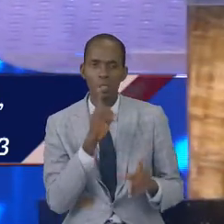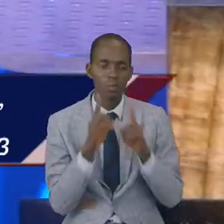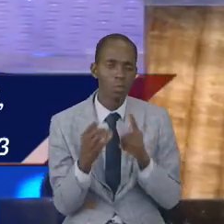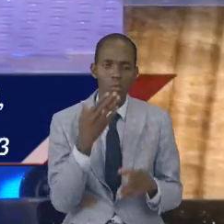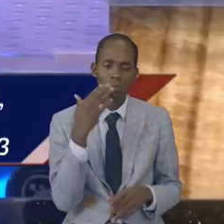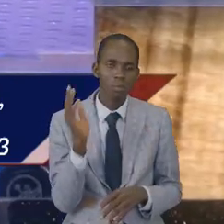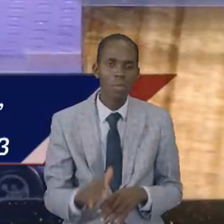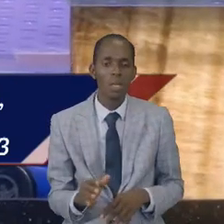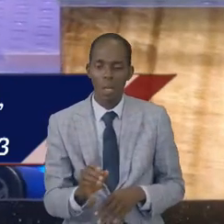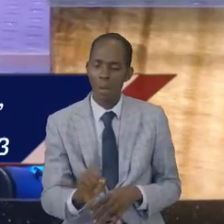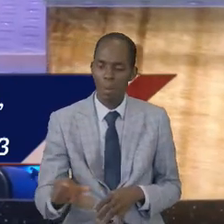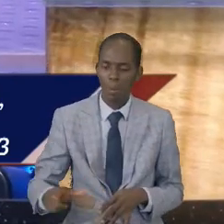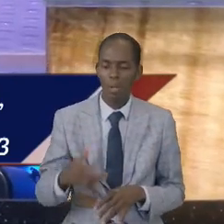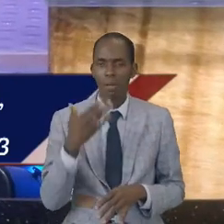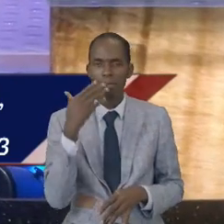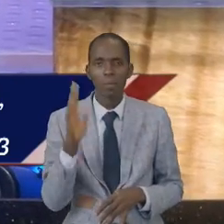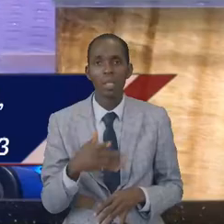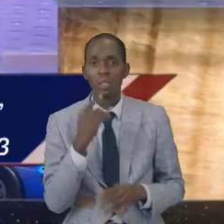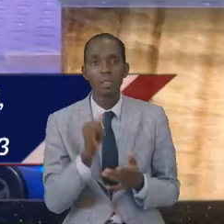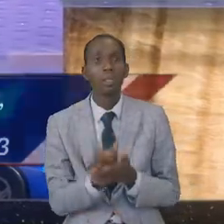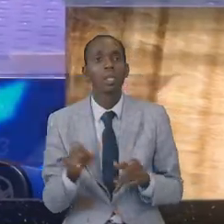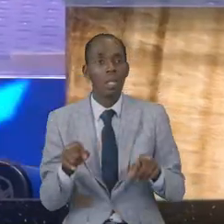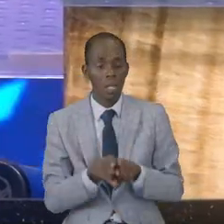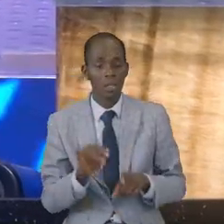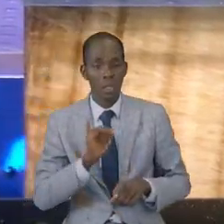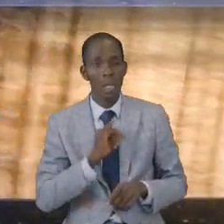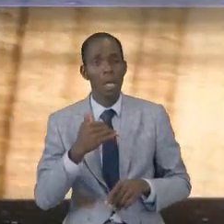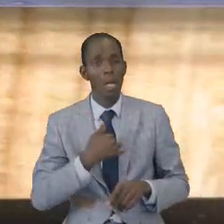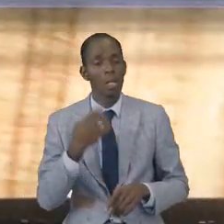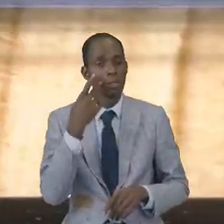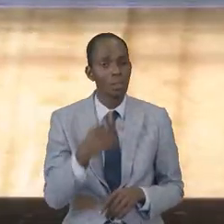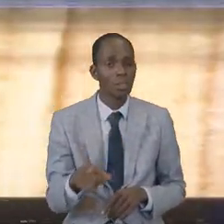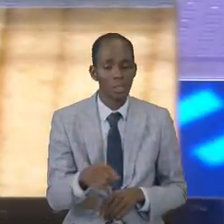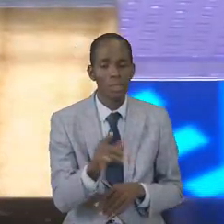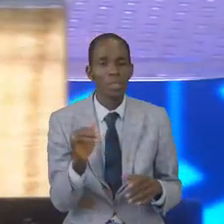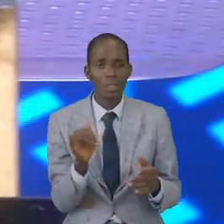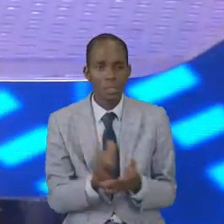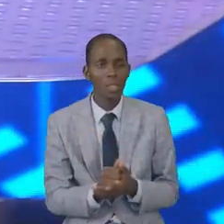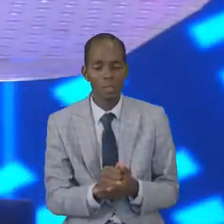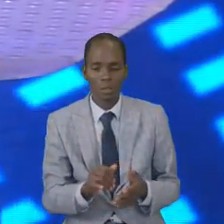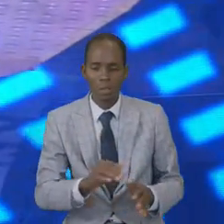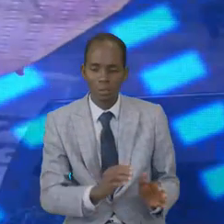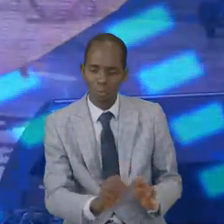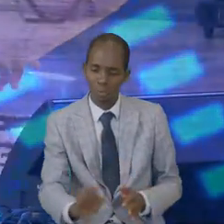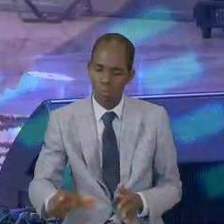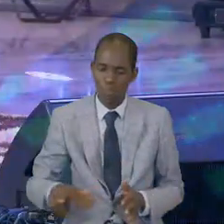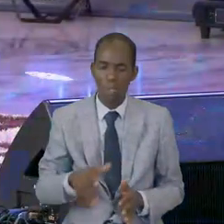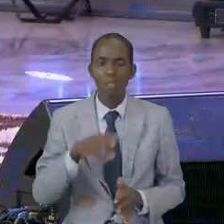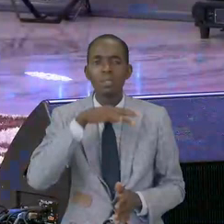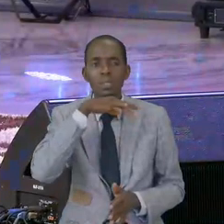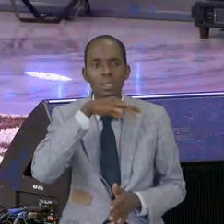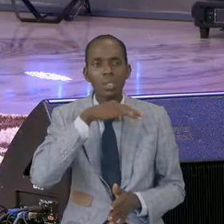evil. And he says, even as I have seen, they that plow iniquity and